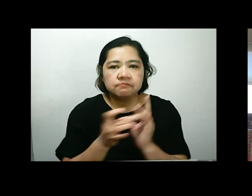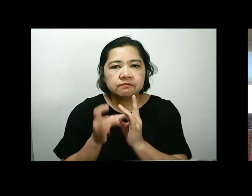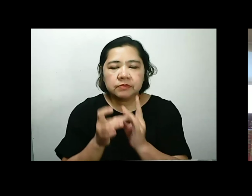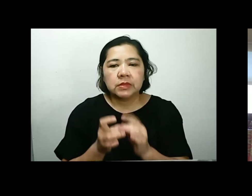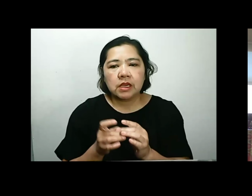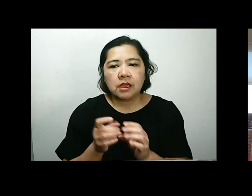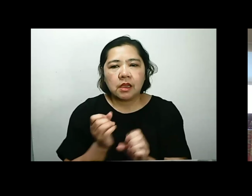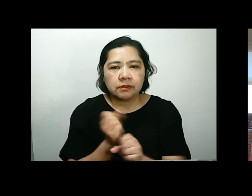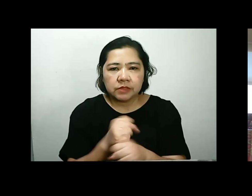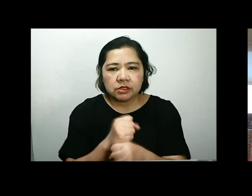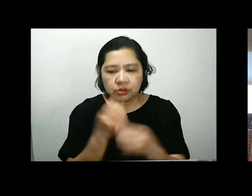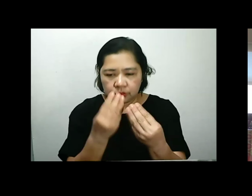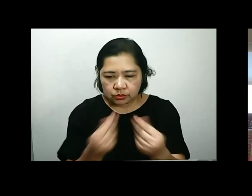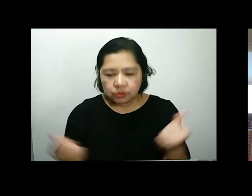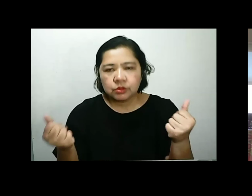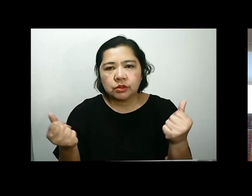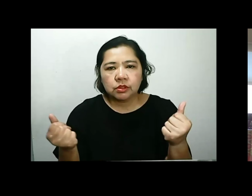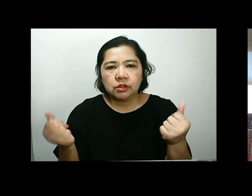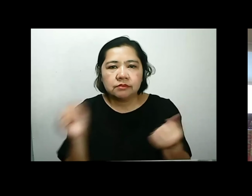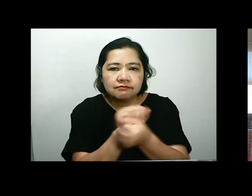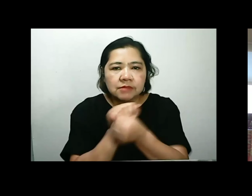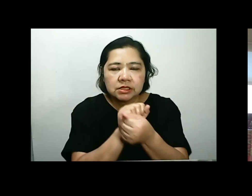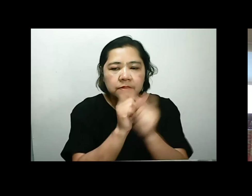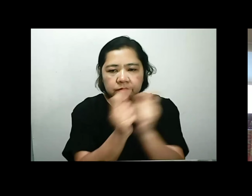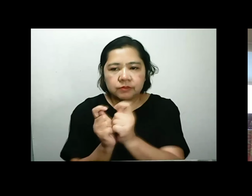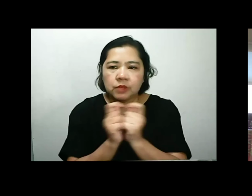of solutions that will benefit for all of us. So